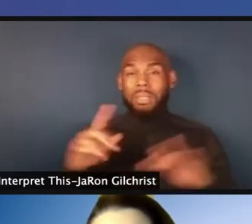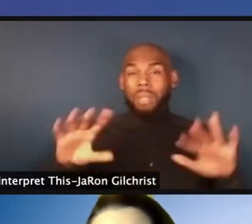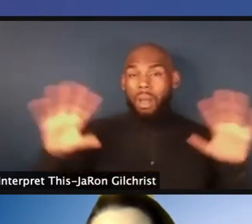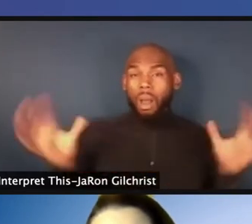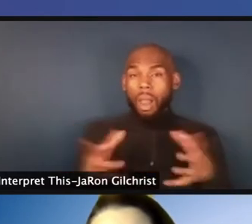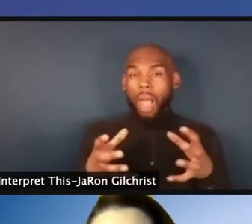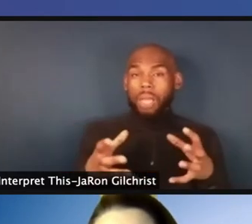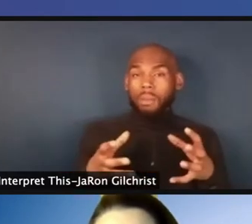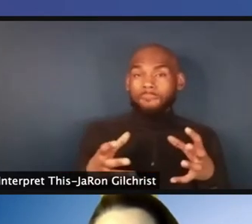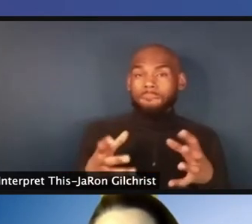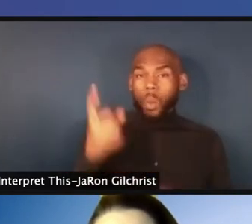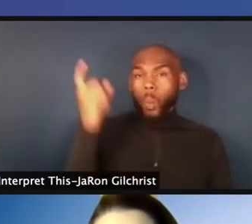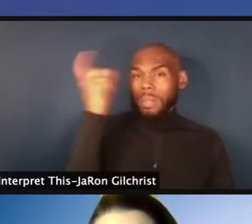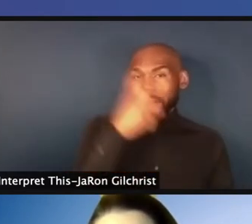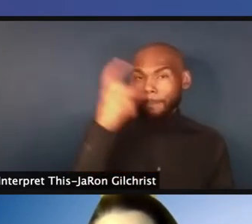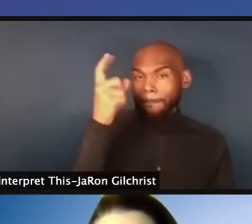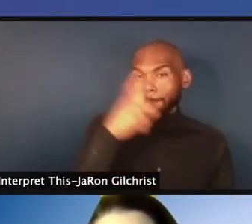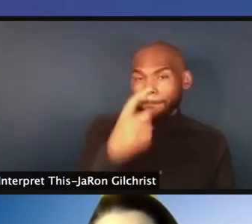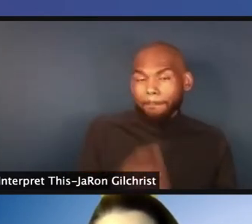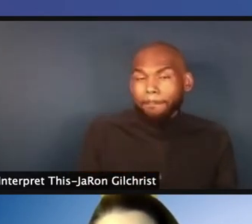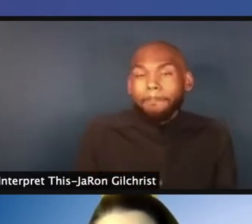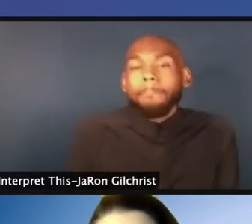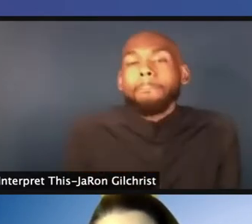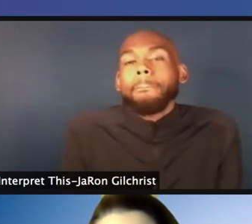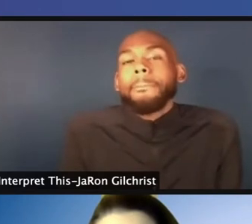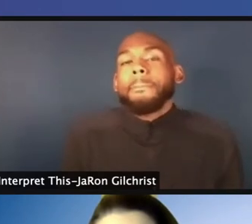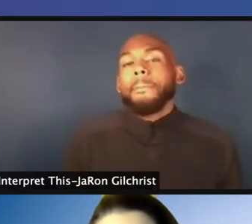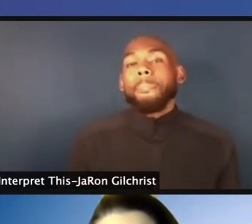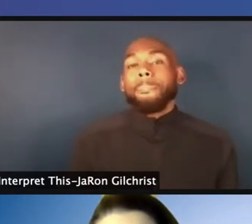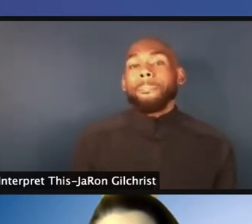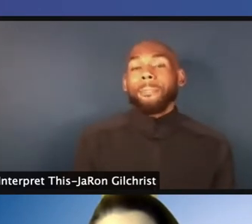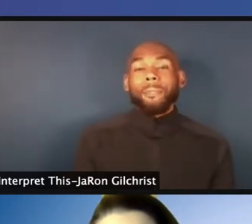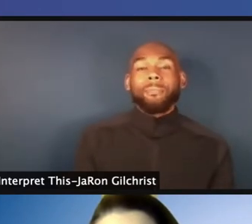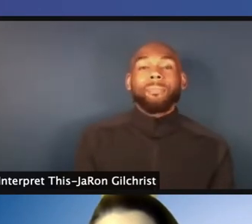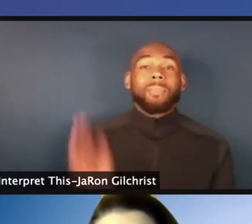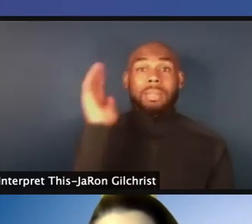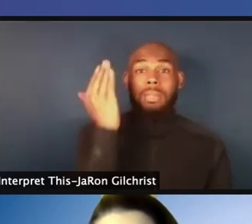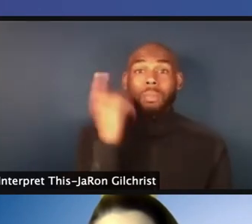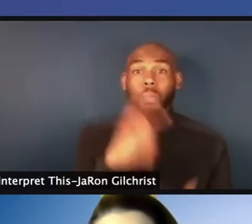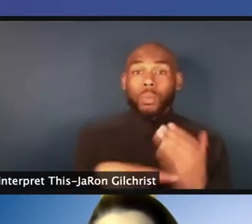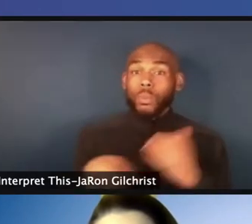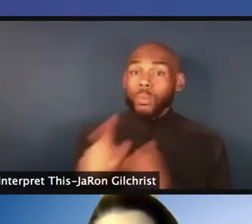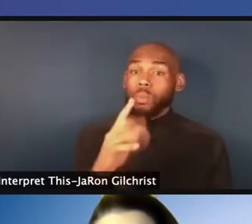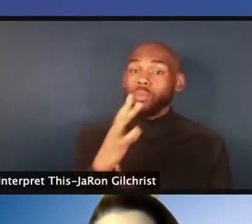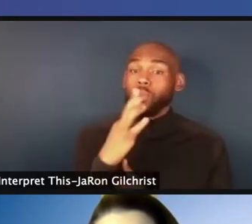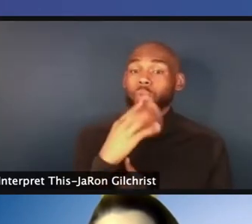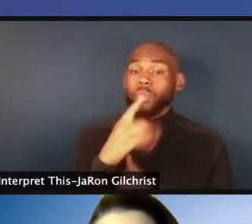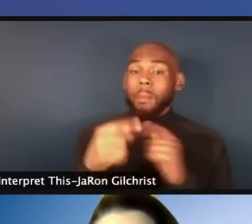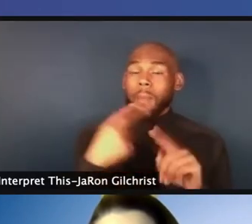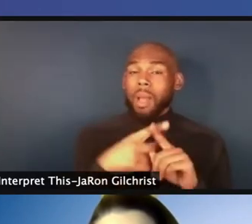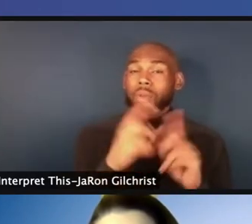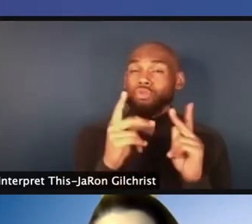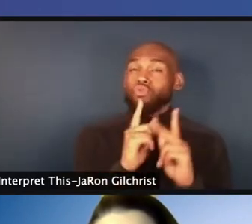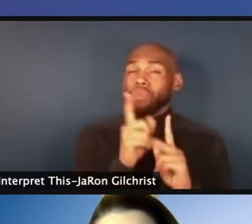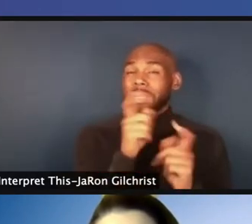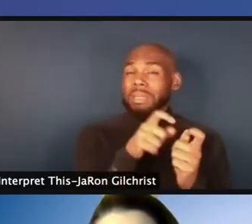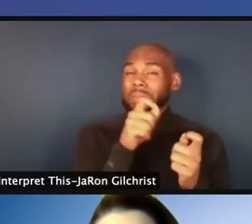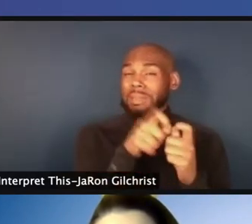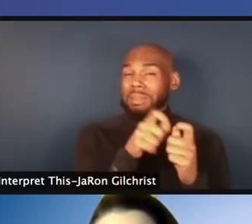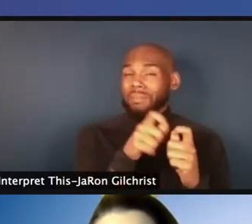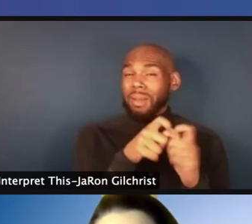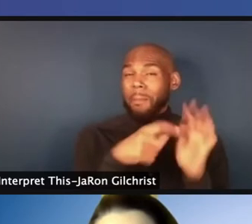use Tara's phrase. And actually, it seems like what you're talking about is a really specific model of